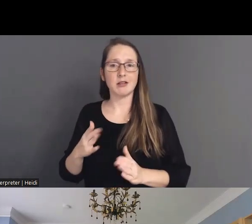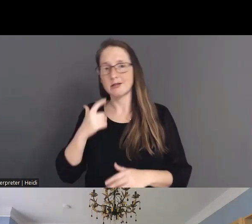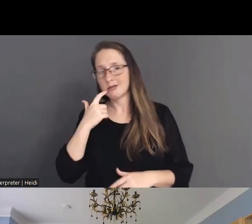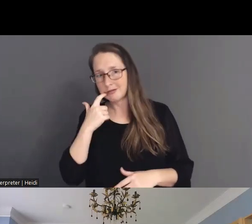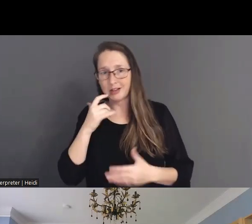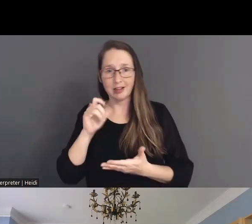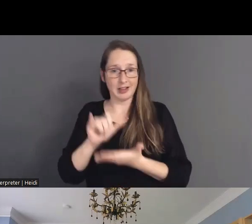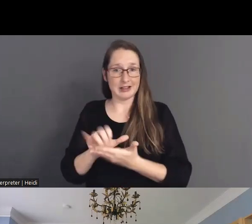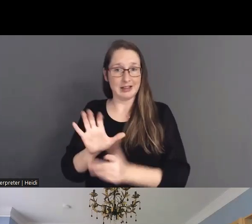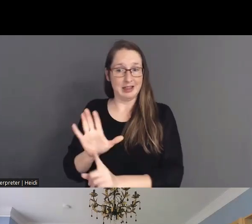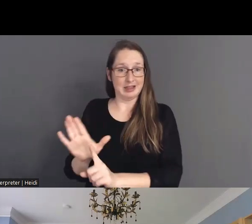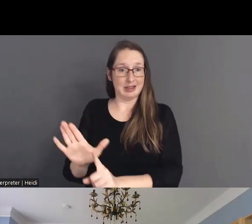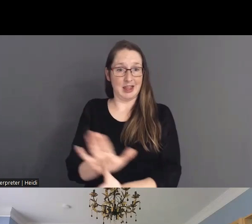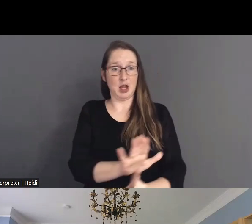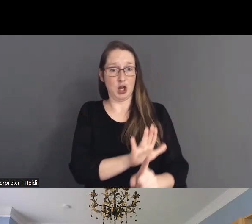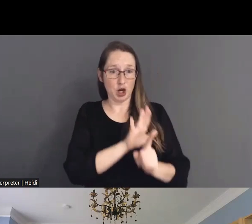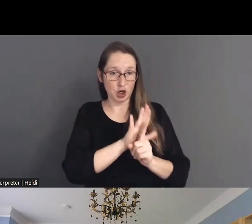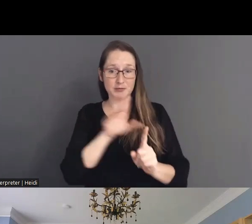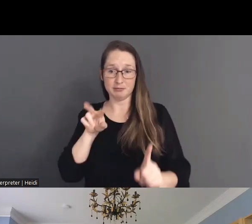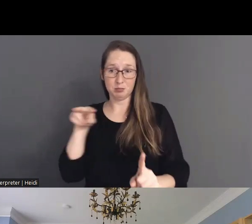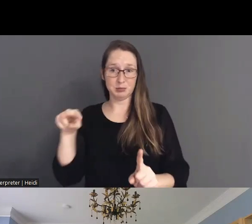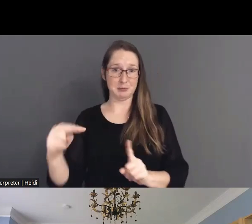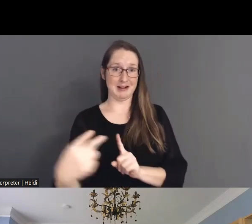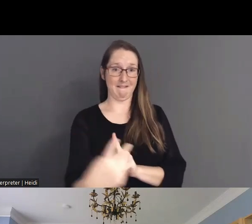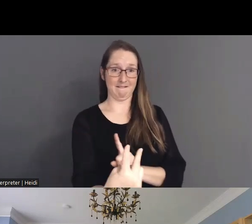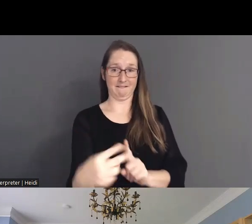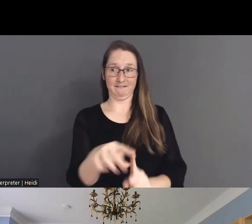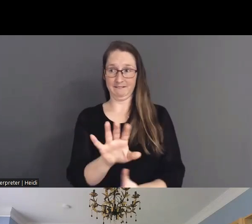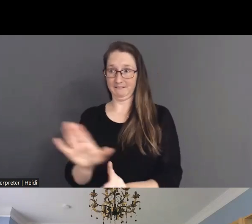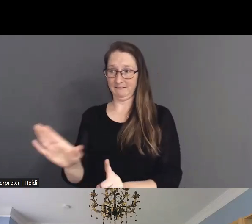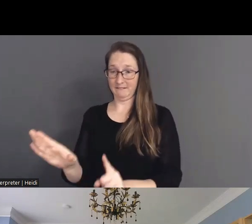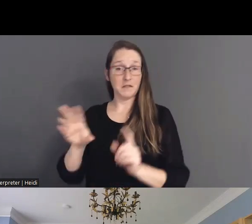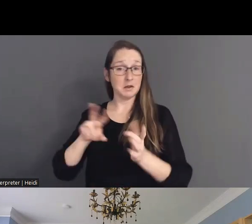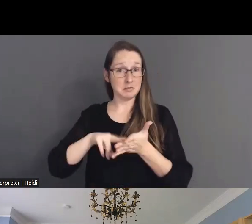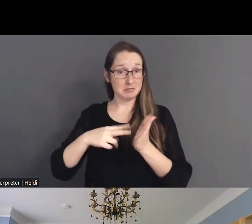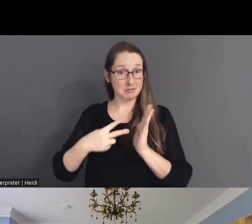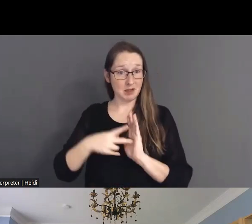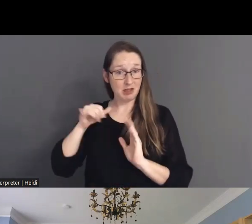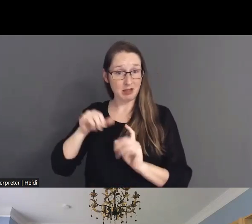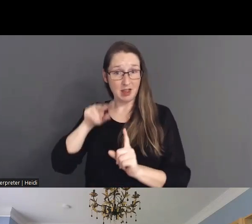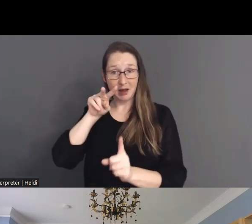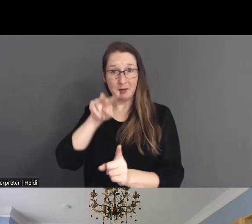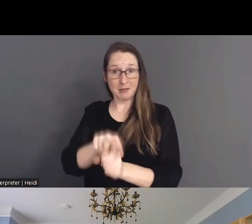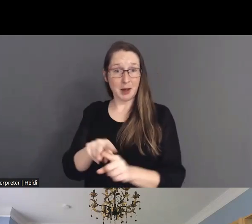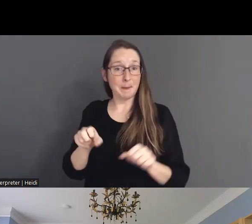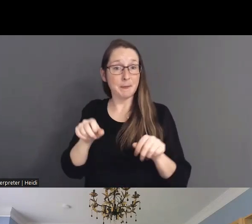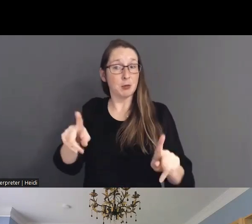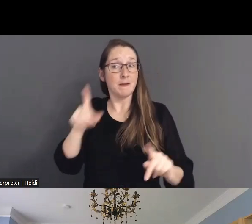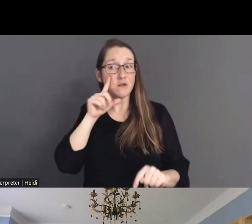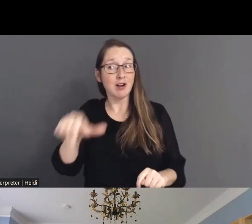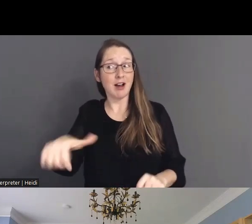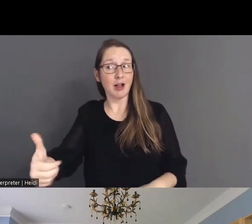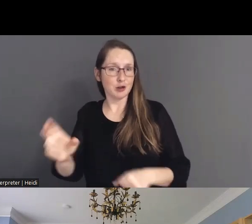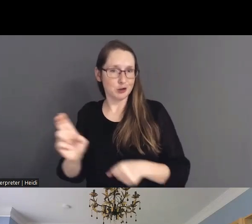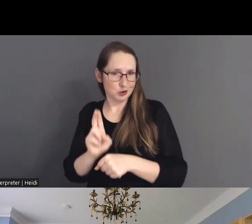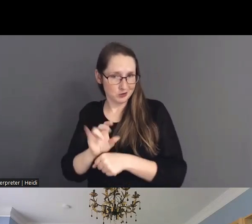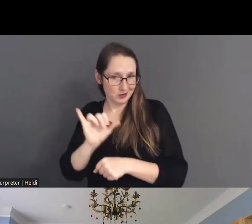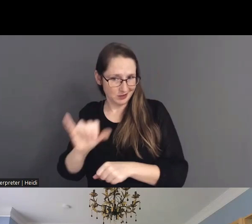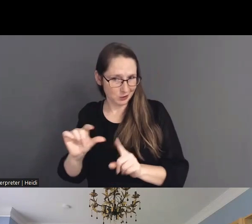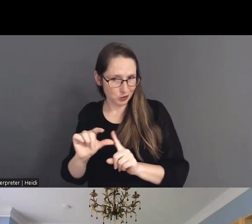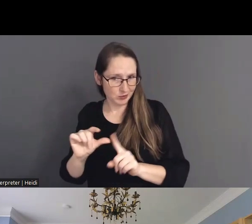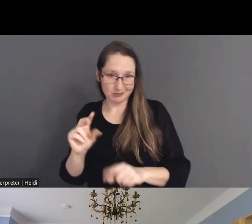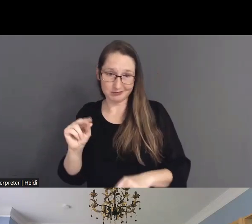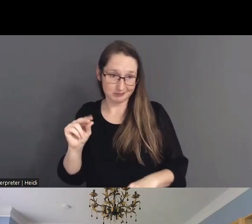is their perspective, but that does not imply permission for others to use that